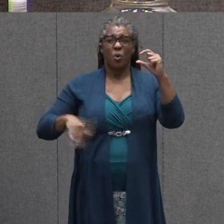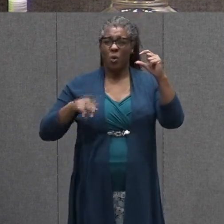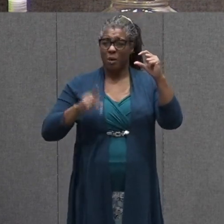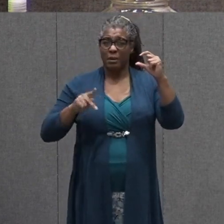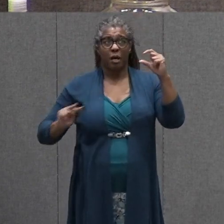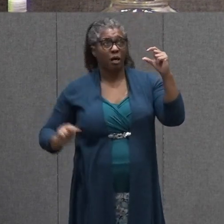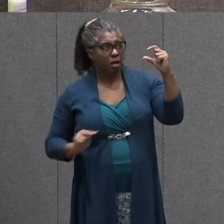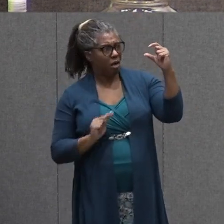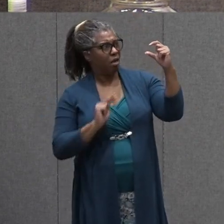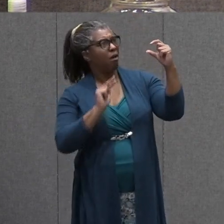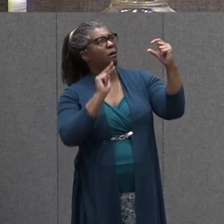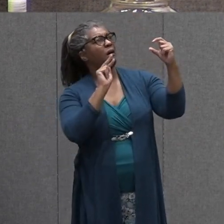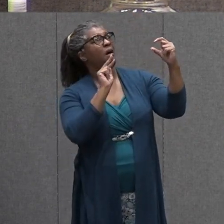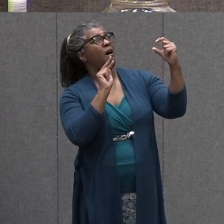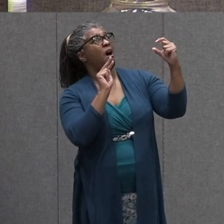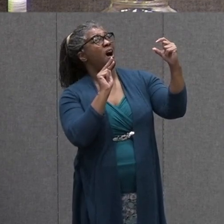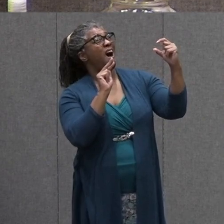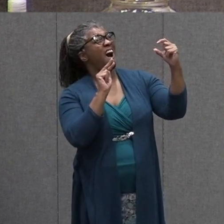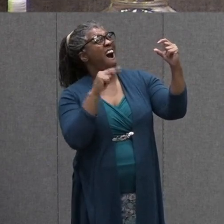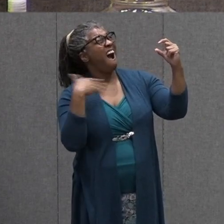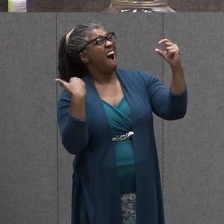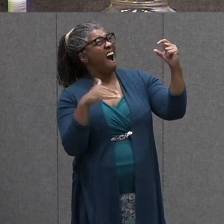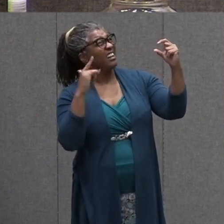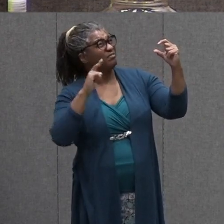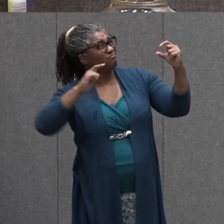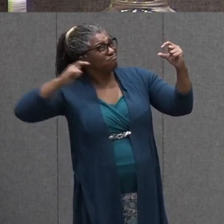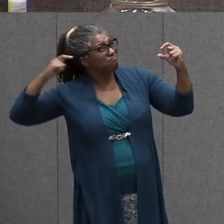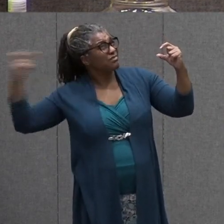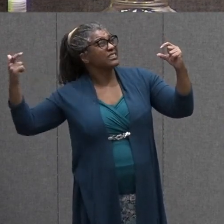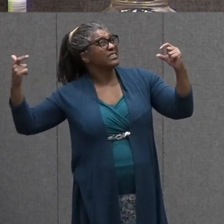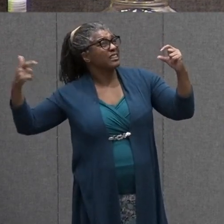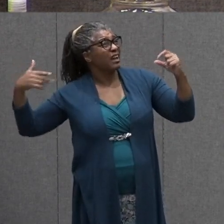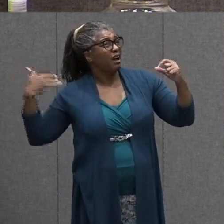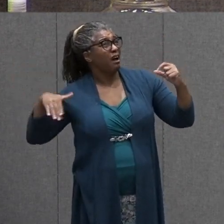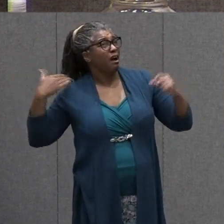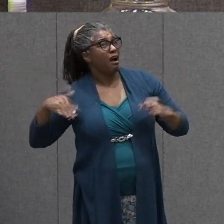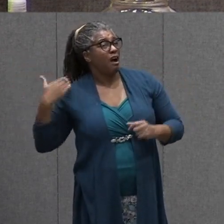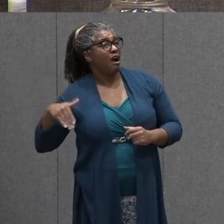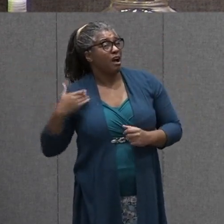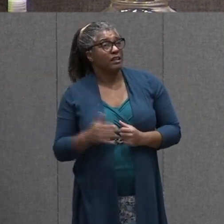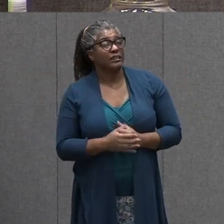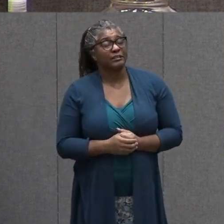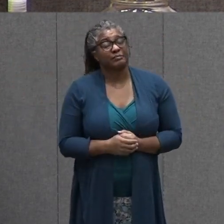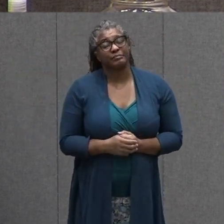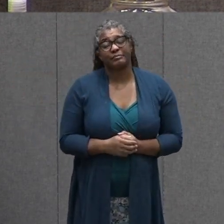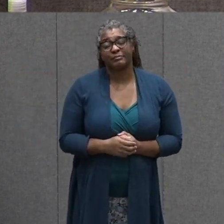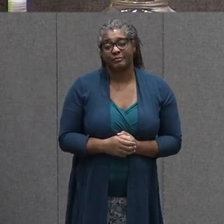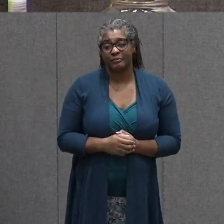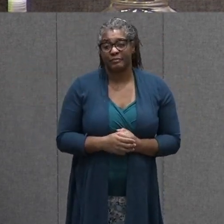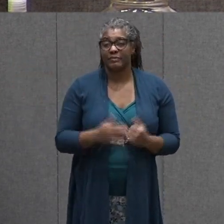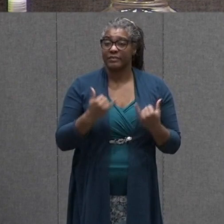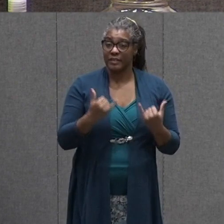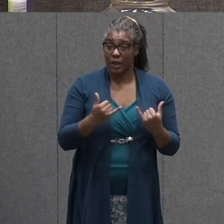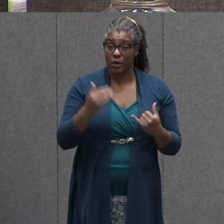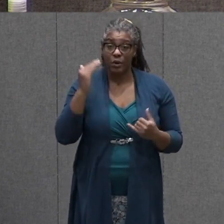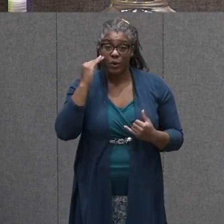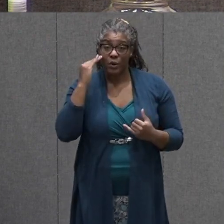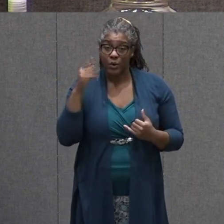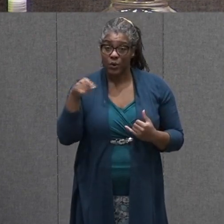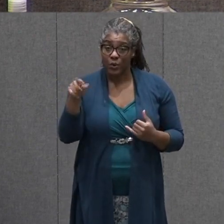make those creases, and then open it back up. Now, you can see it's